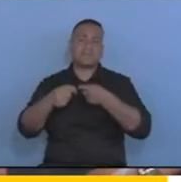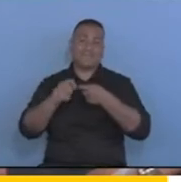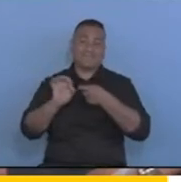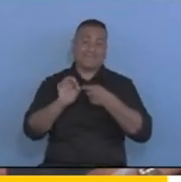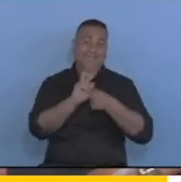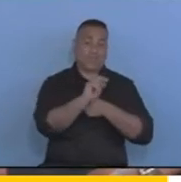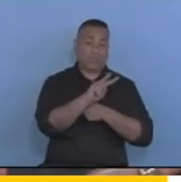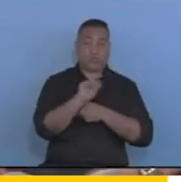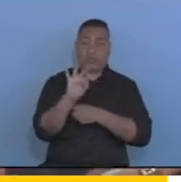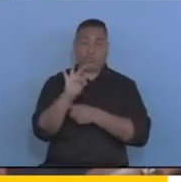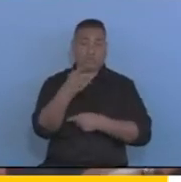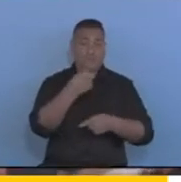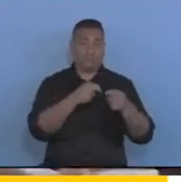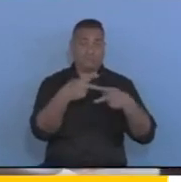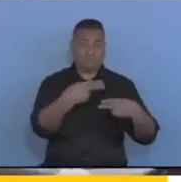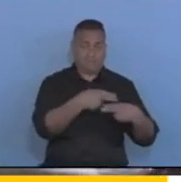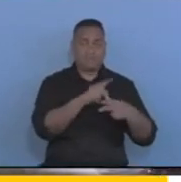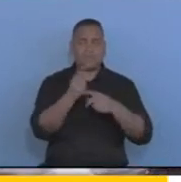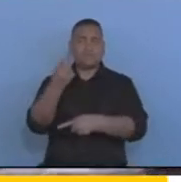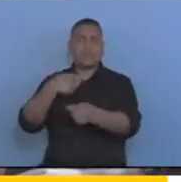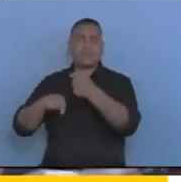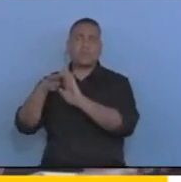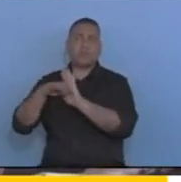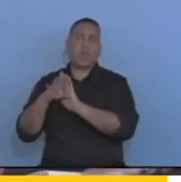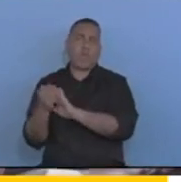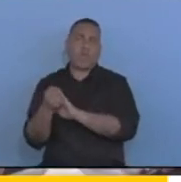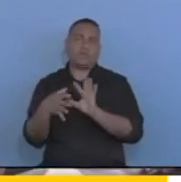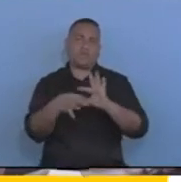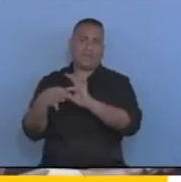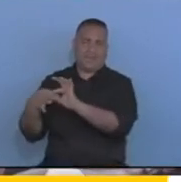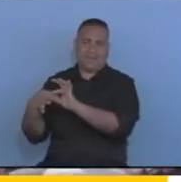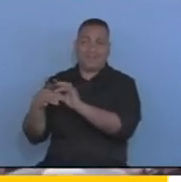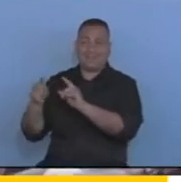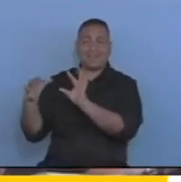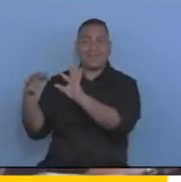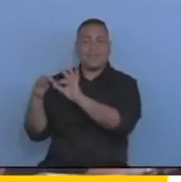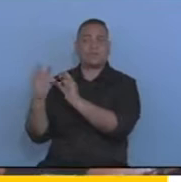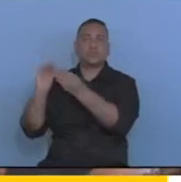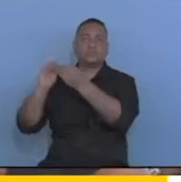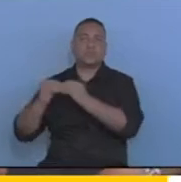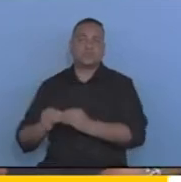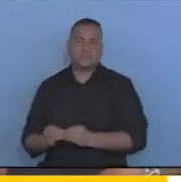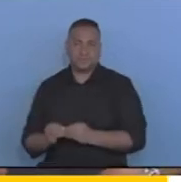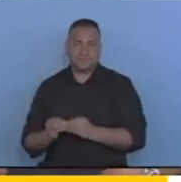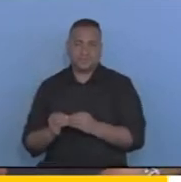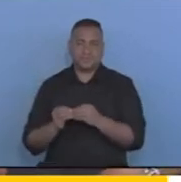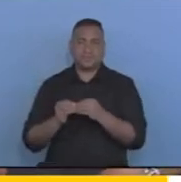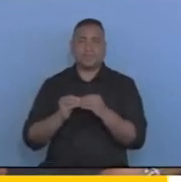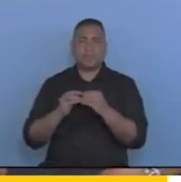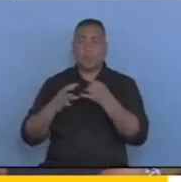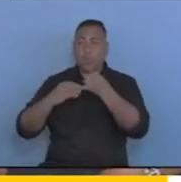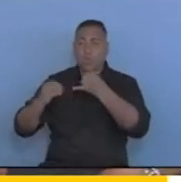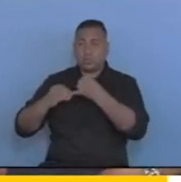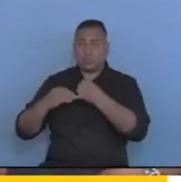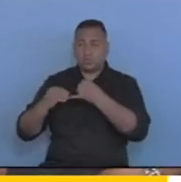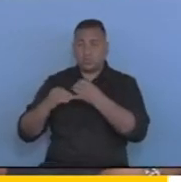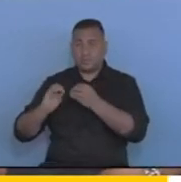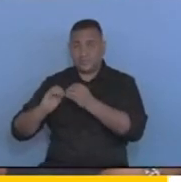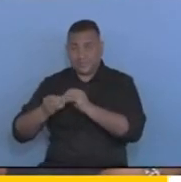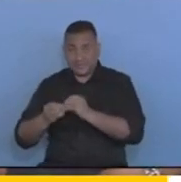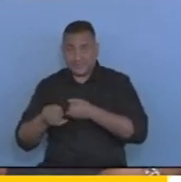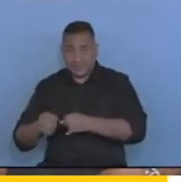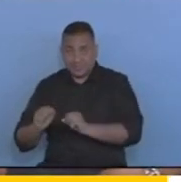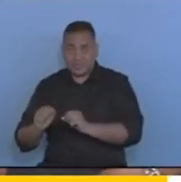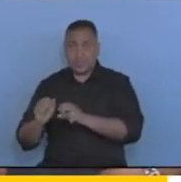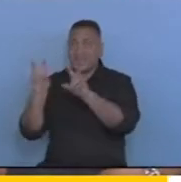of specialization for plumbing, for bricklaying, for carpentry, and for the electricians. So